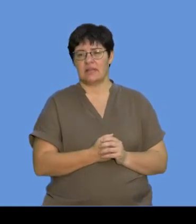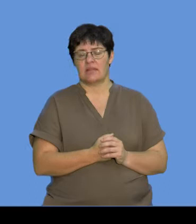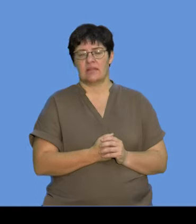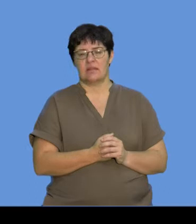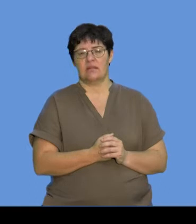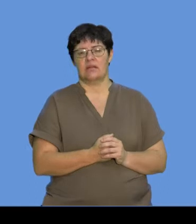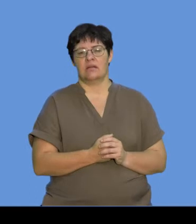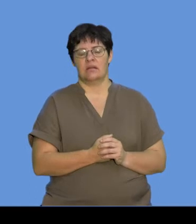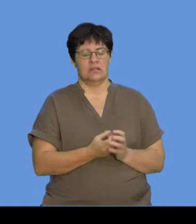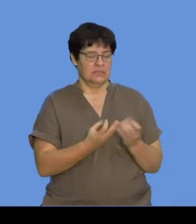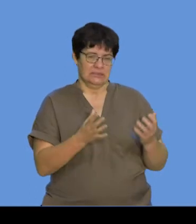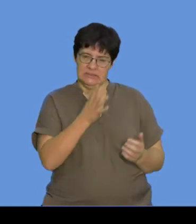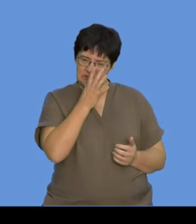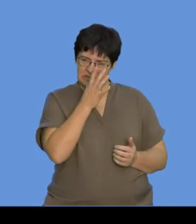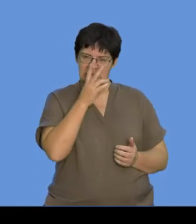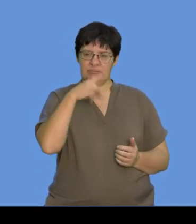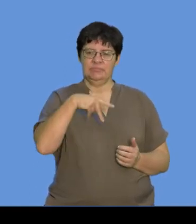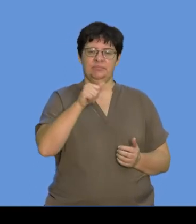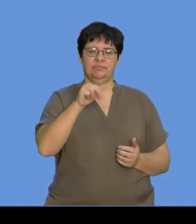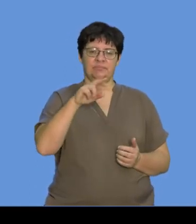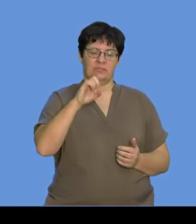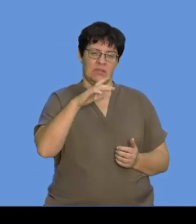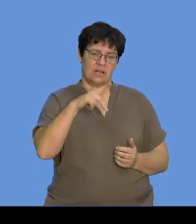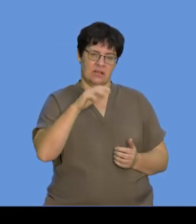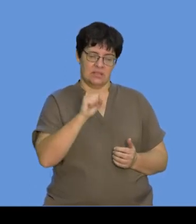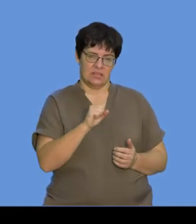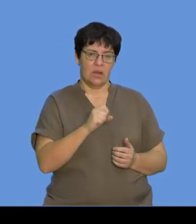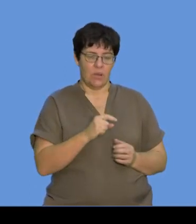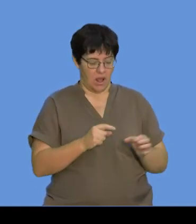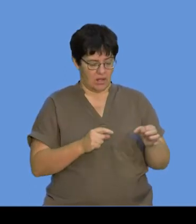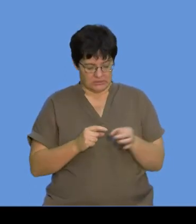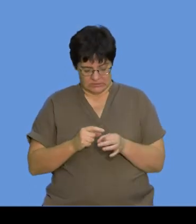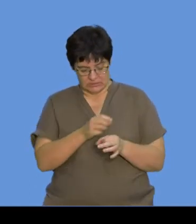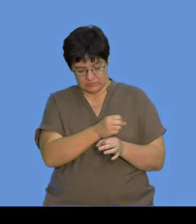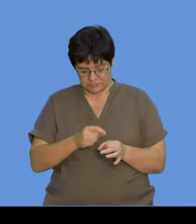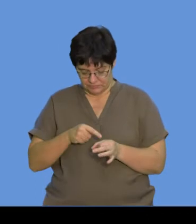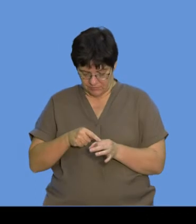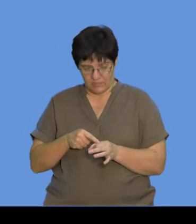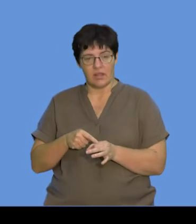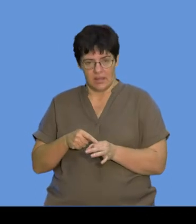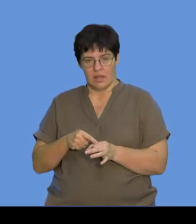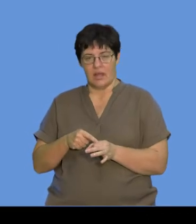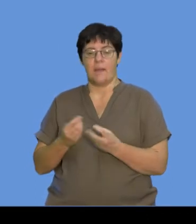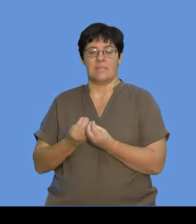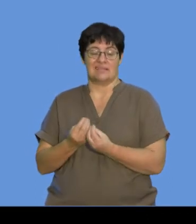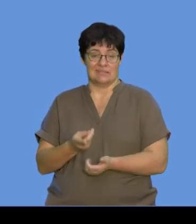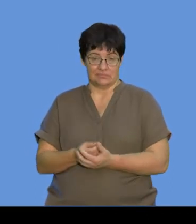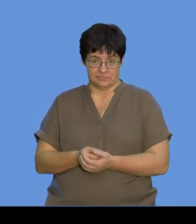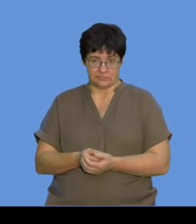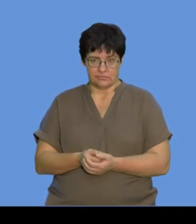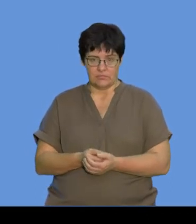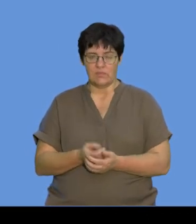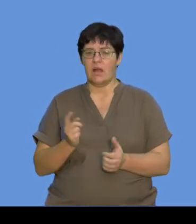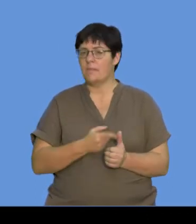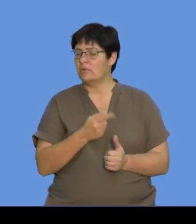a large number of particles that make up a small sample of matter. So the unit that is used to measure the amount of